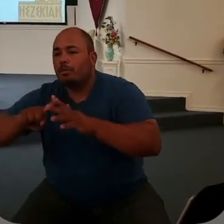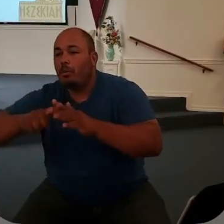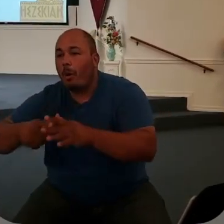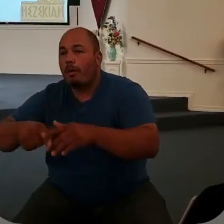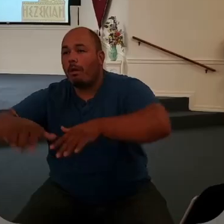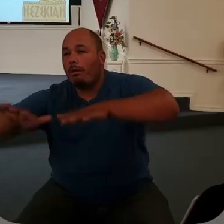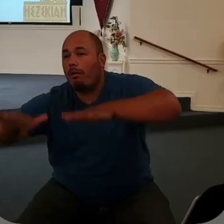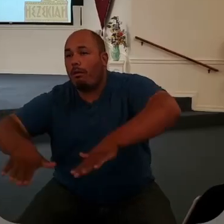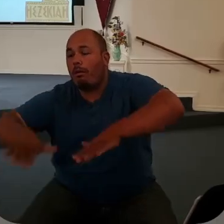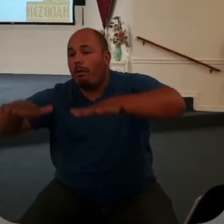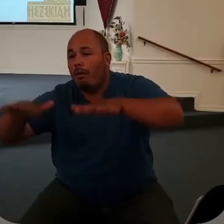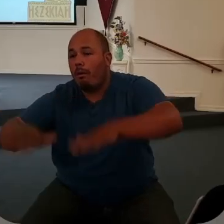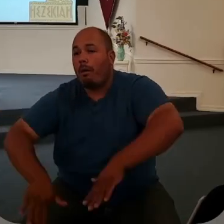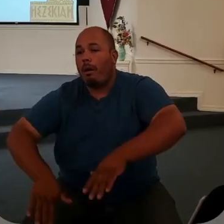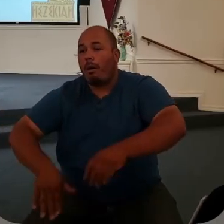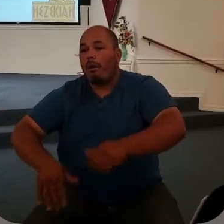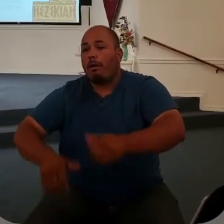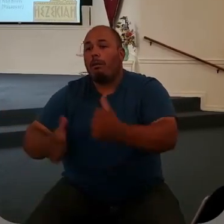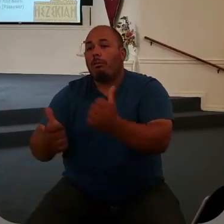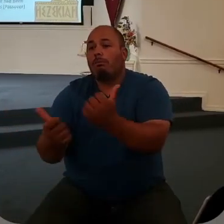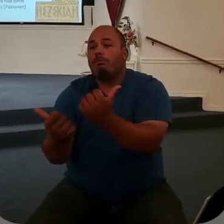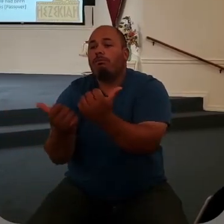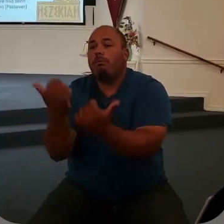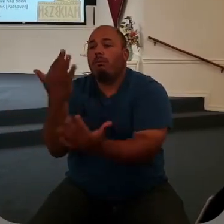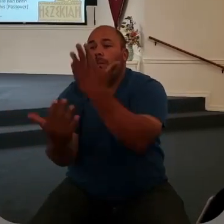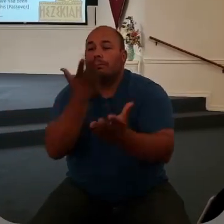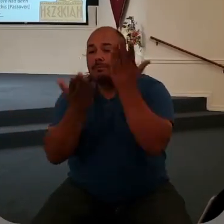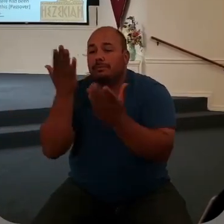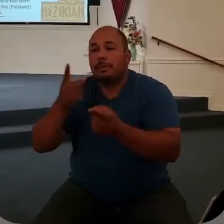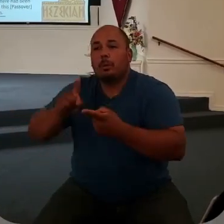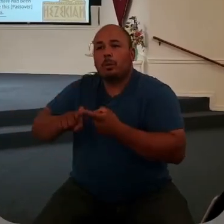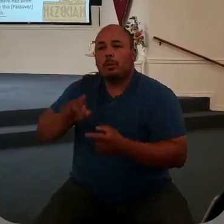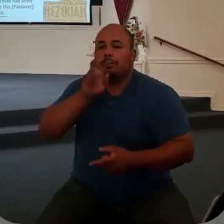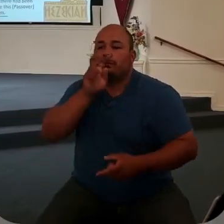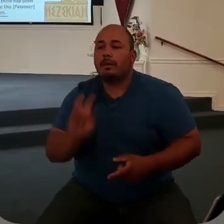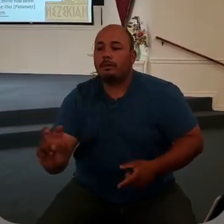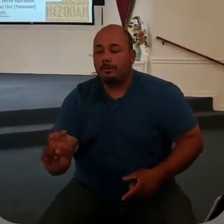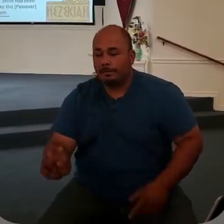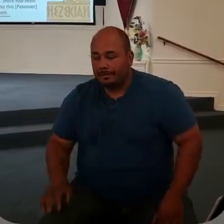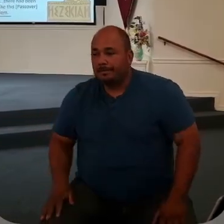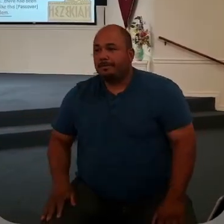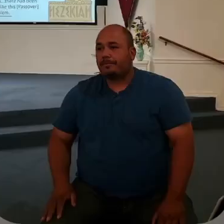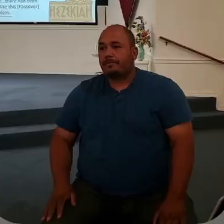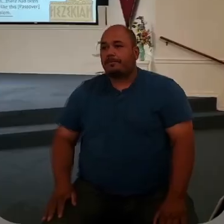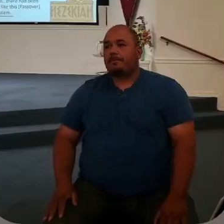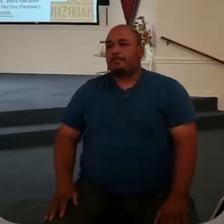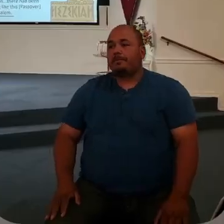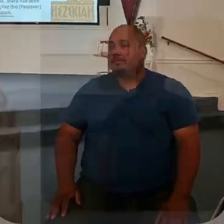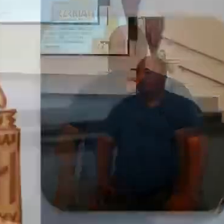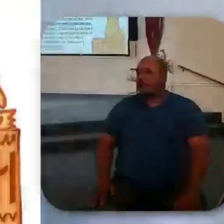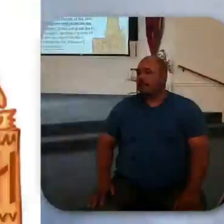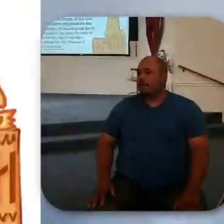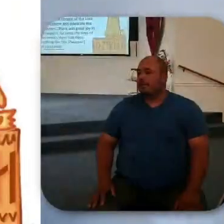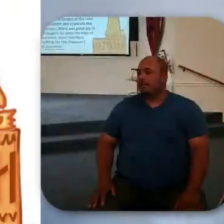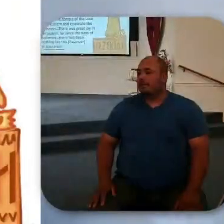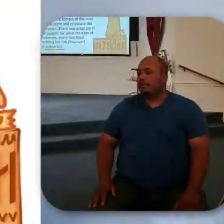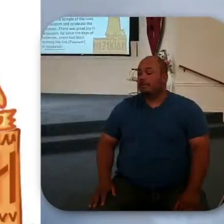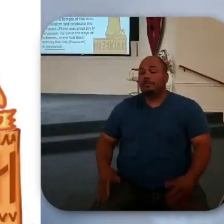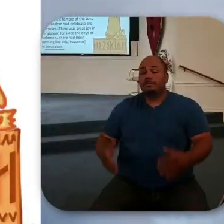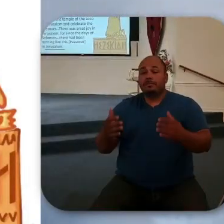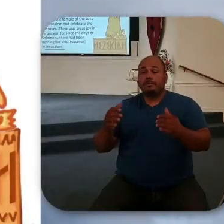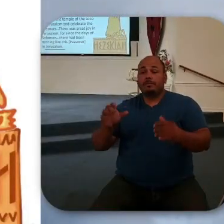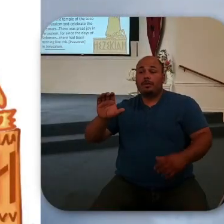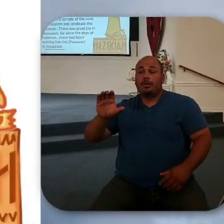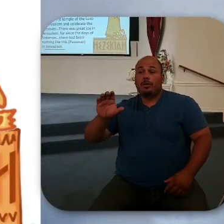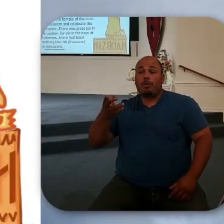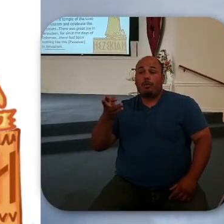Kings doesn't mention it, but 2 Chronicles 29 through 31, speaking about Hezekiah, tells us that from the start of